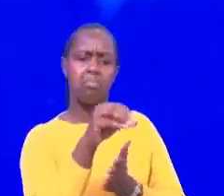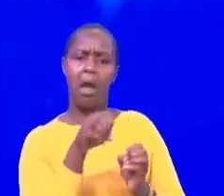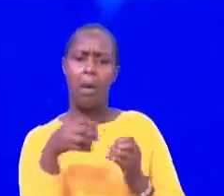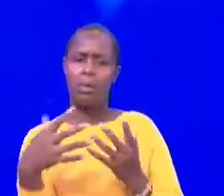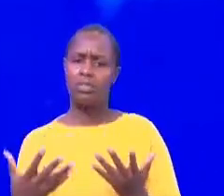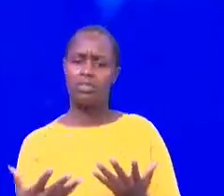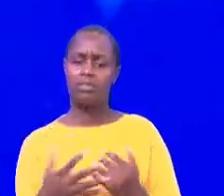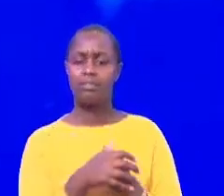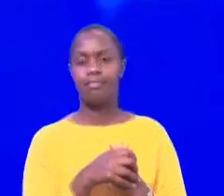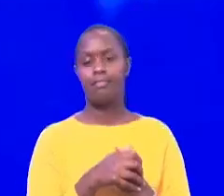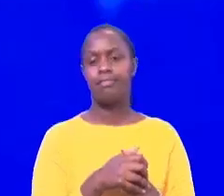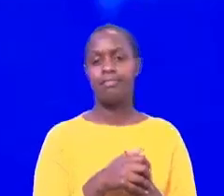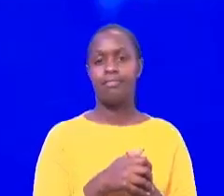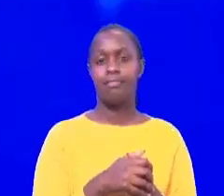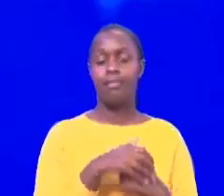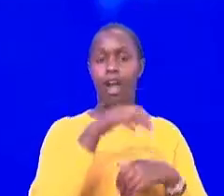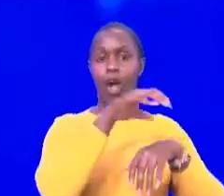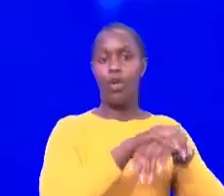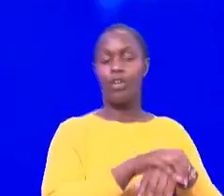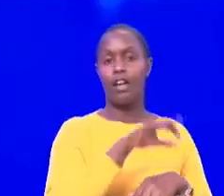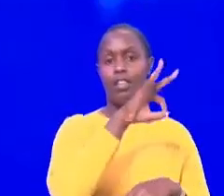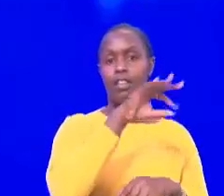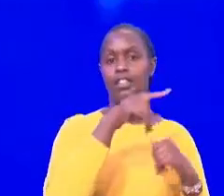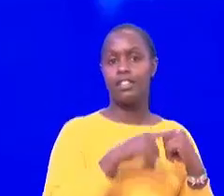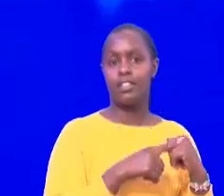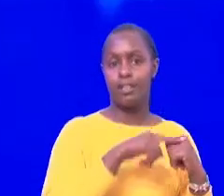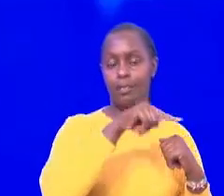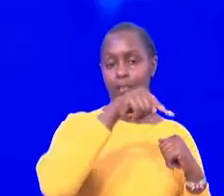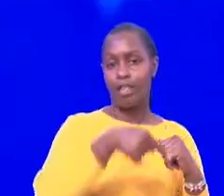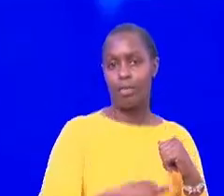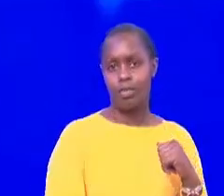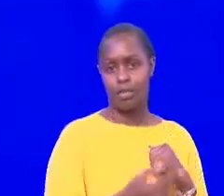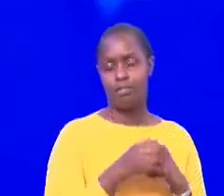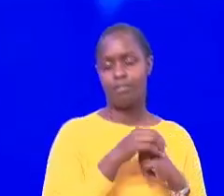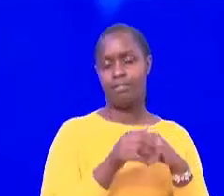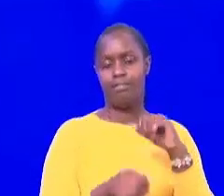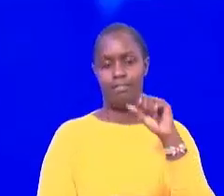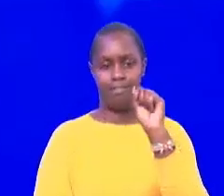day? 36,000. 36,000? Yes.